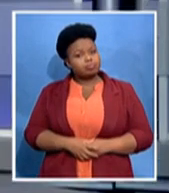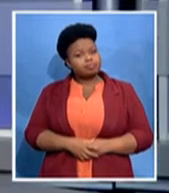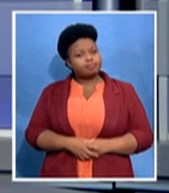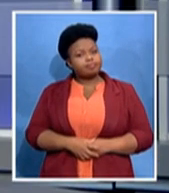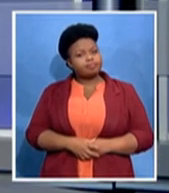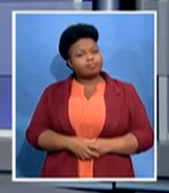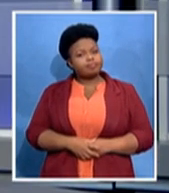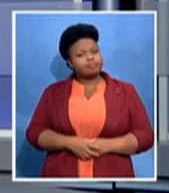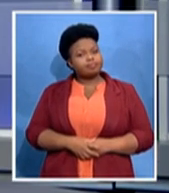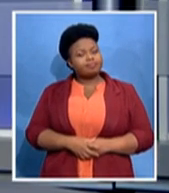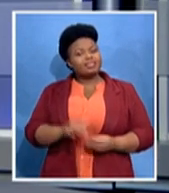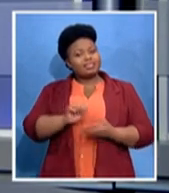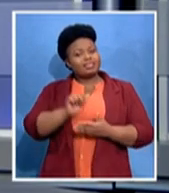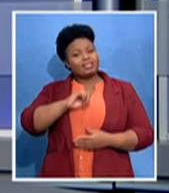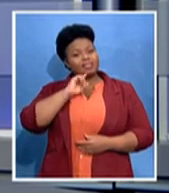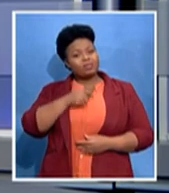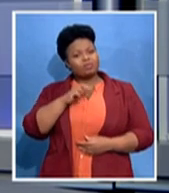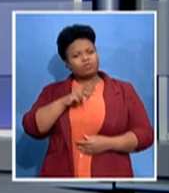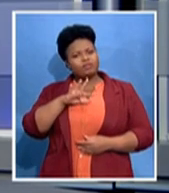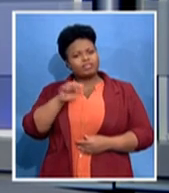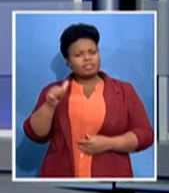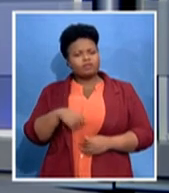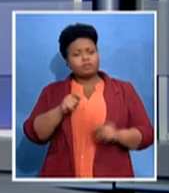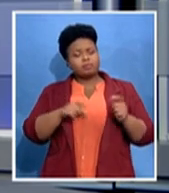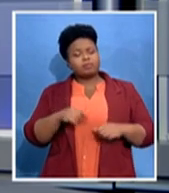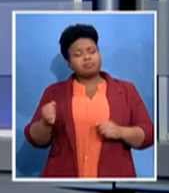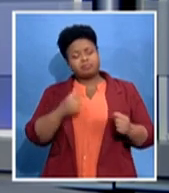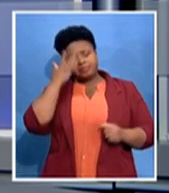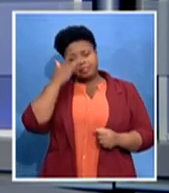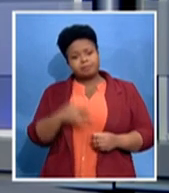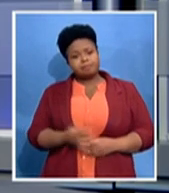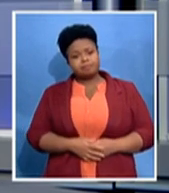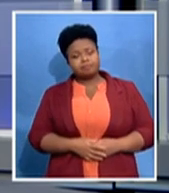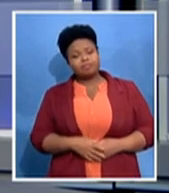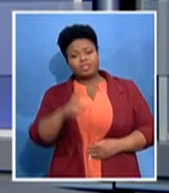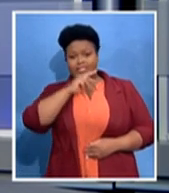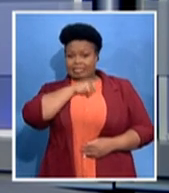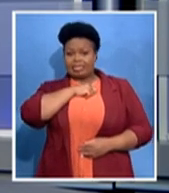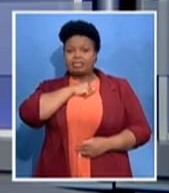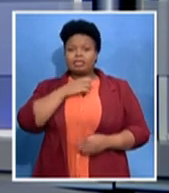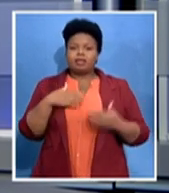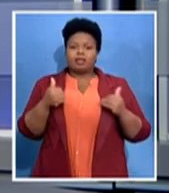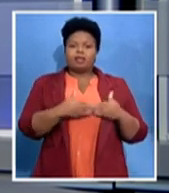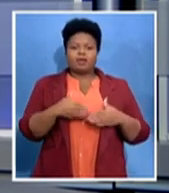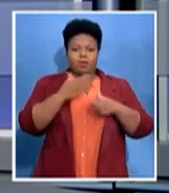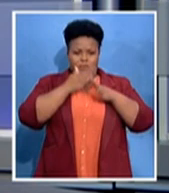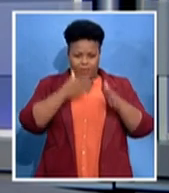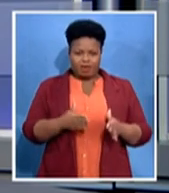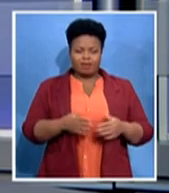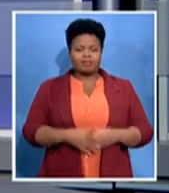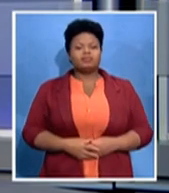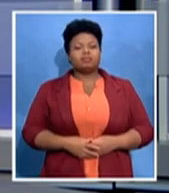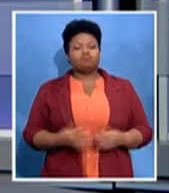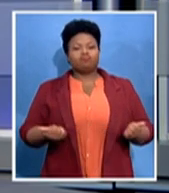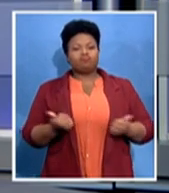16,256 in terms of the number of active cases. So KwaZulu-Natal's healthcare workers have already started with regards to receiving